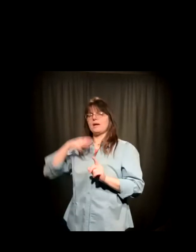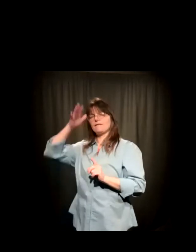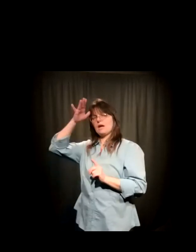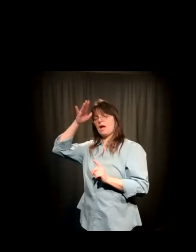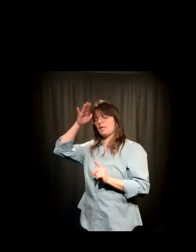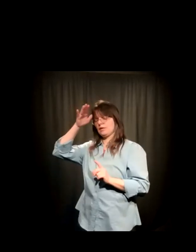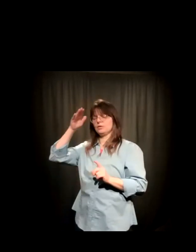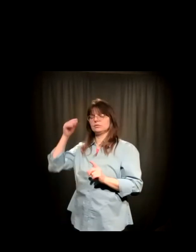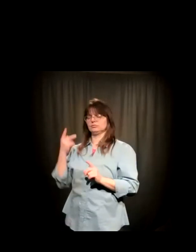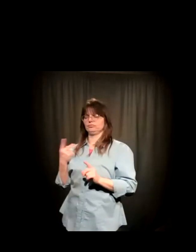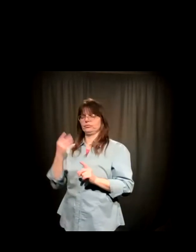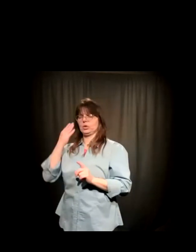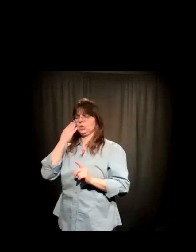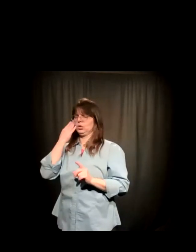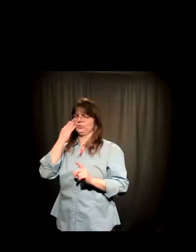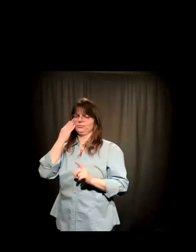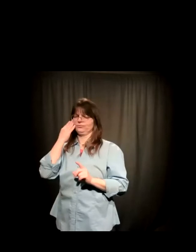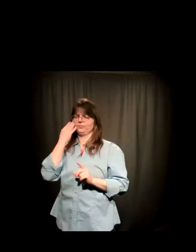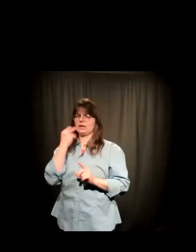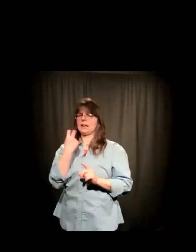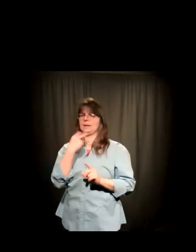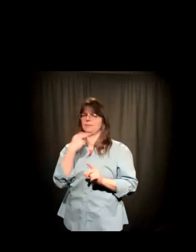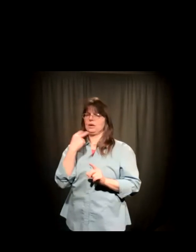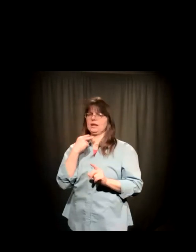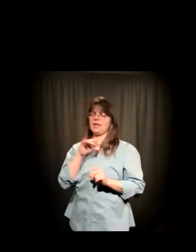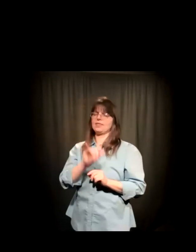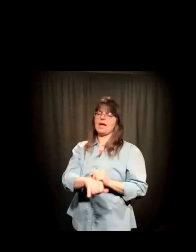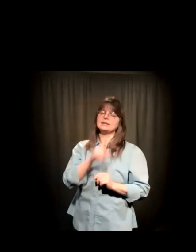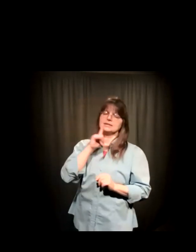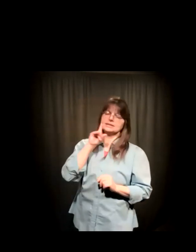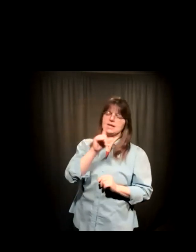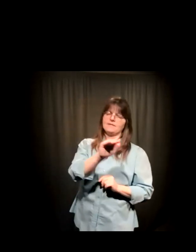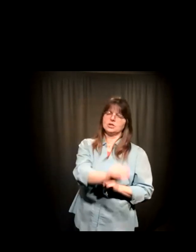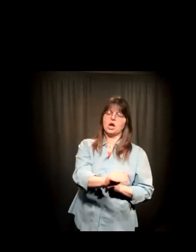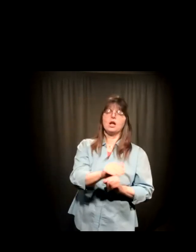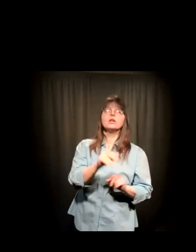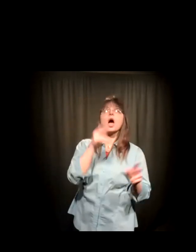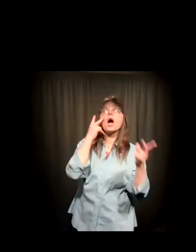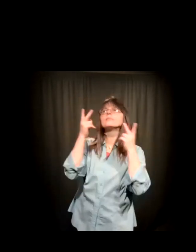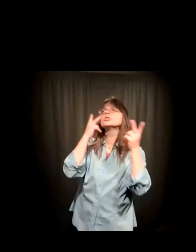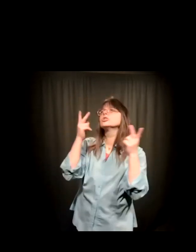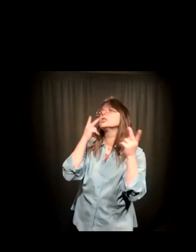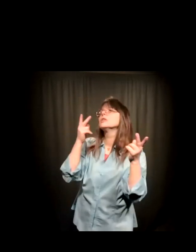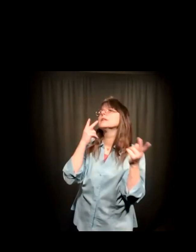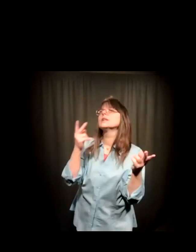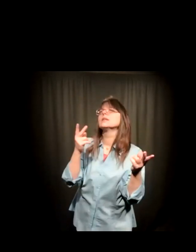that." He thought it was really just the deaf child observing context and making